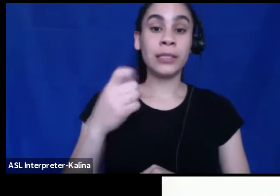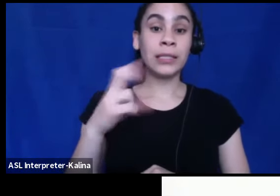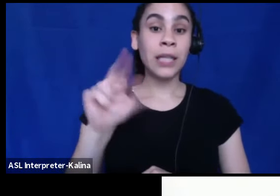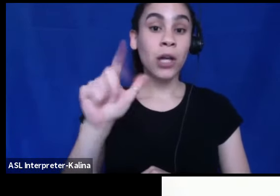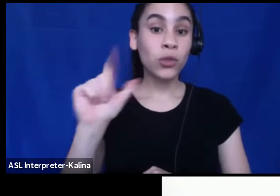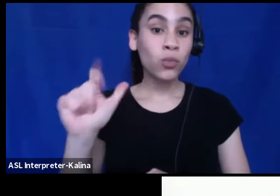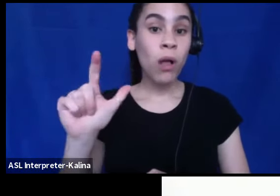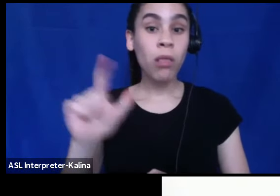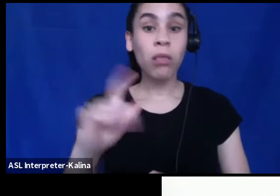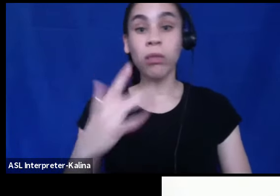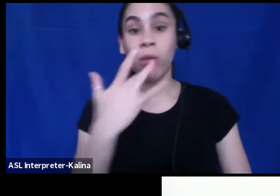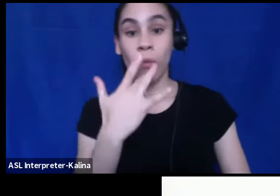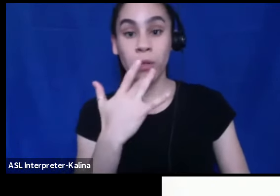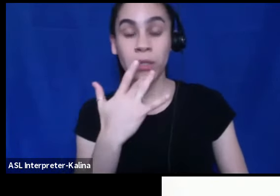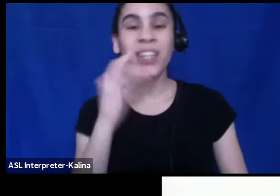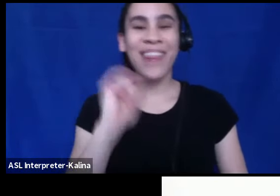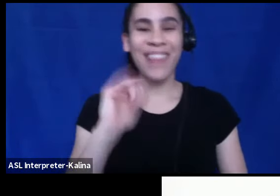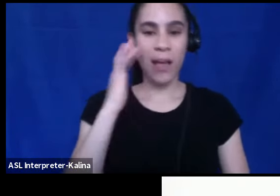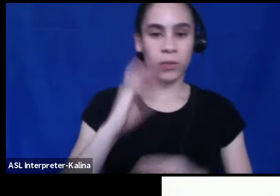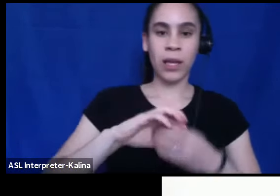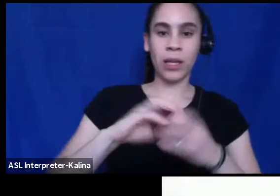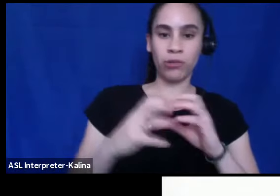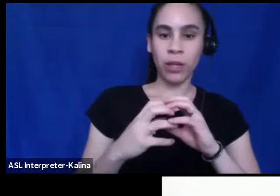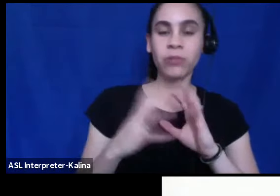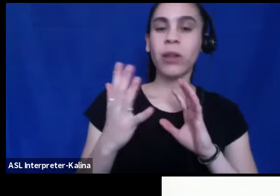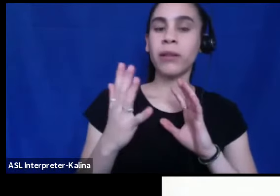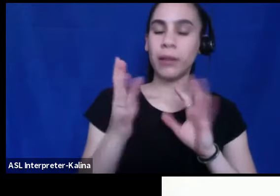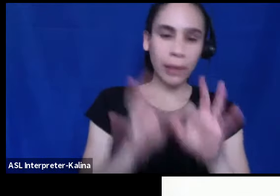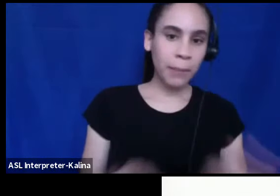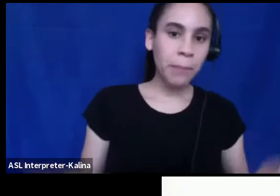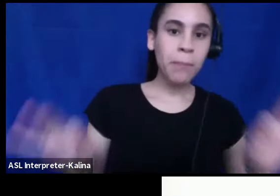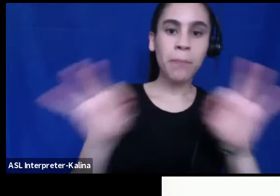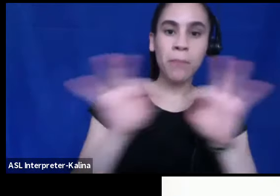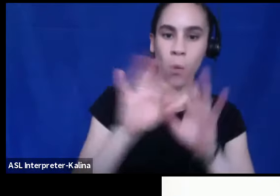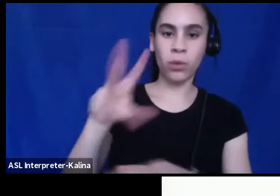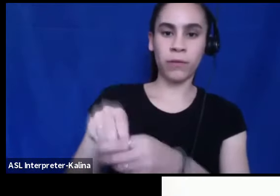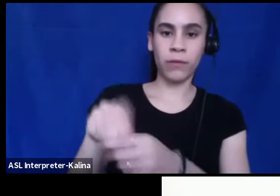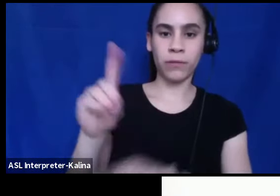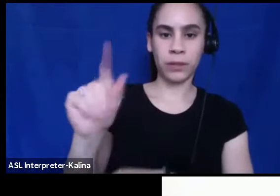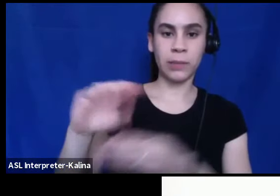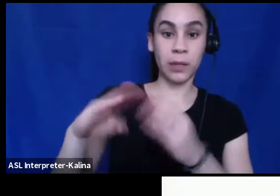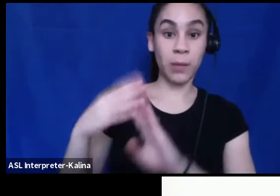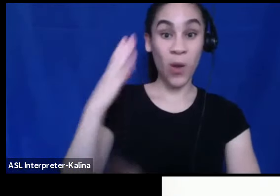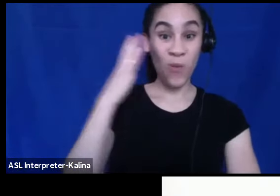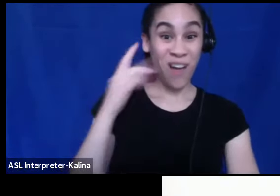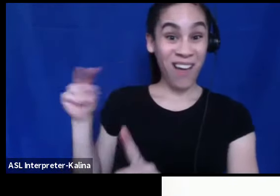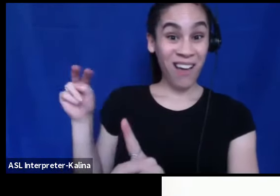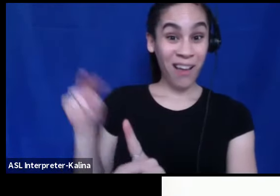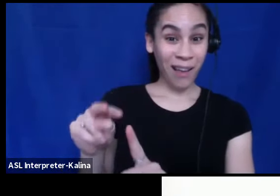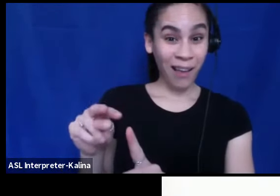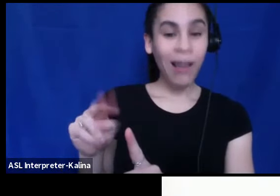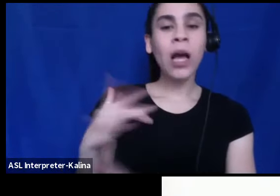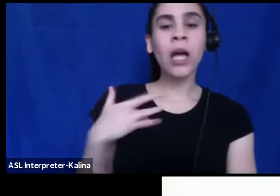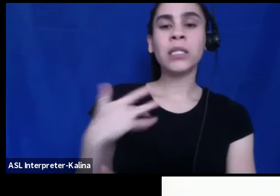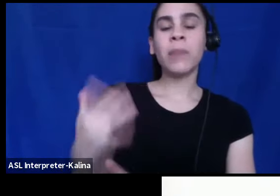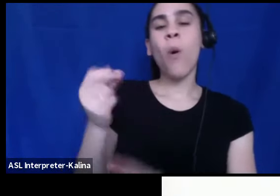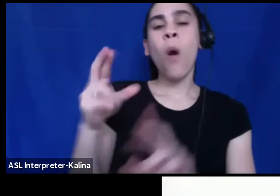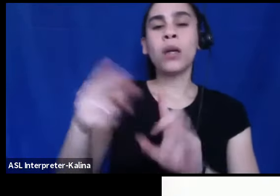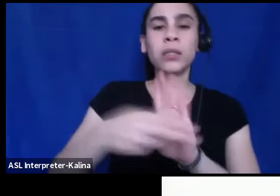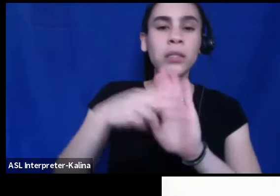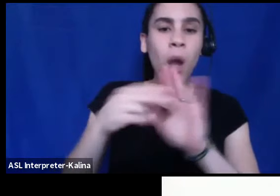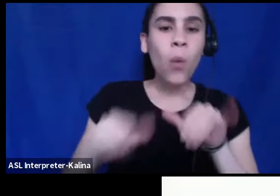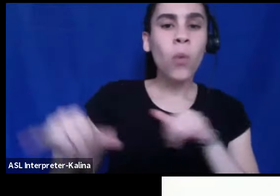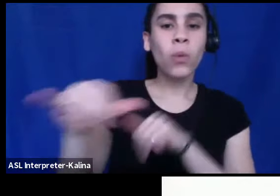why intersectionality is so important to bring to the disabled community, because the perception has typically been, or the stereotype is,